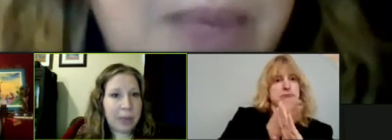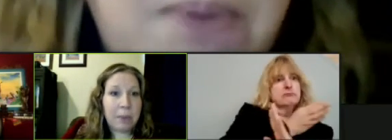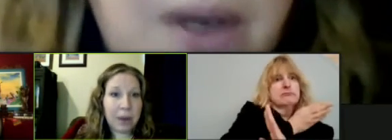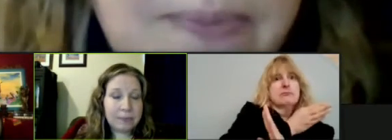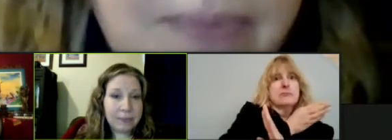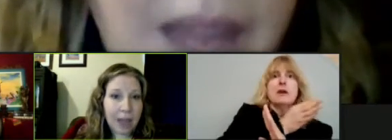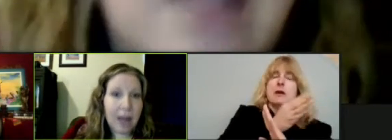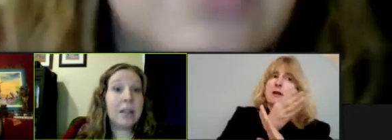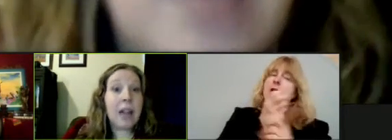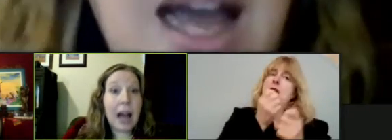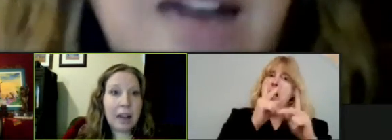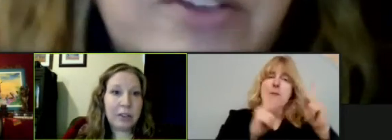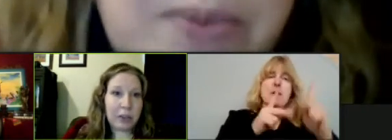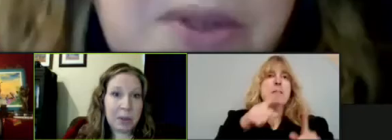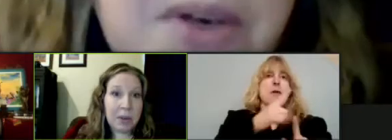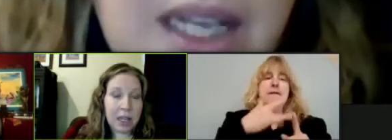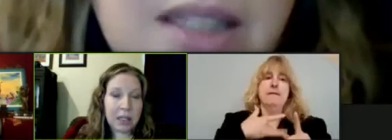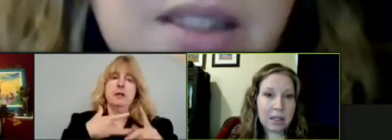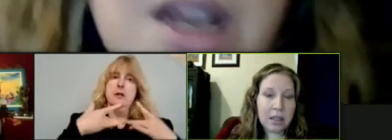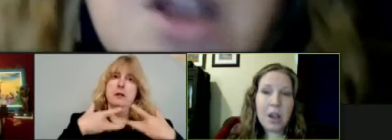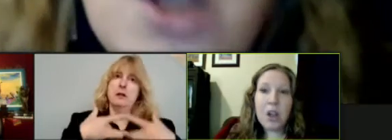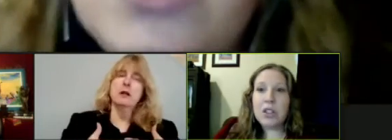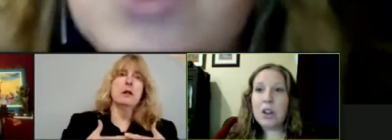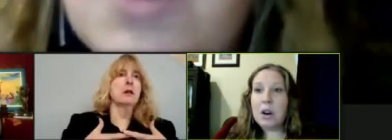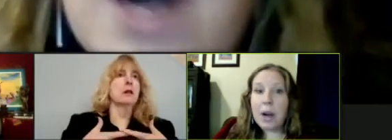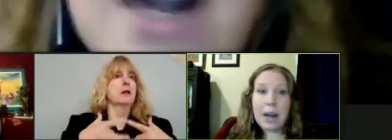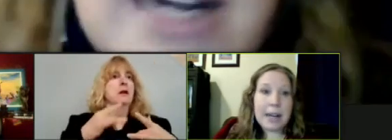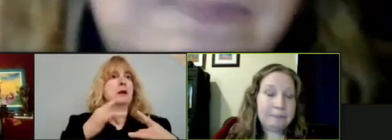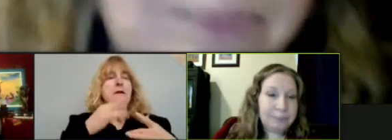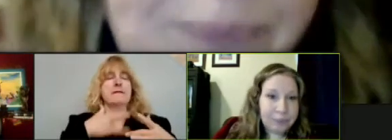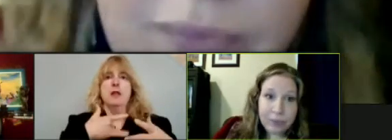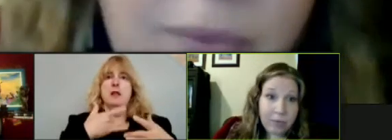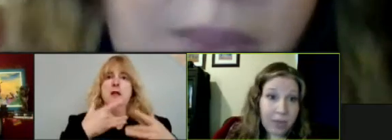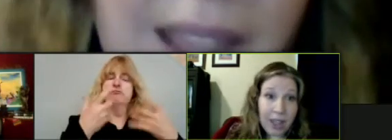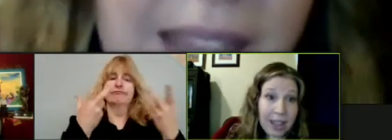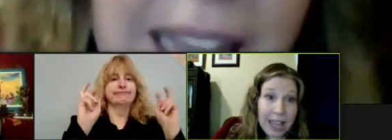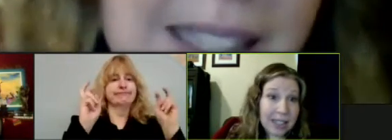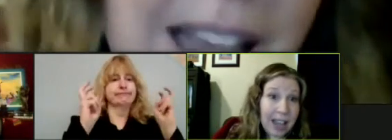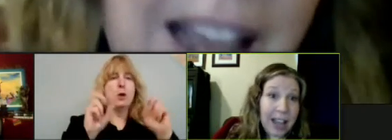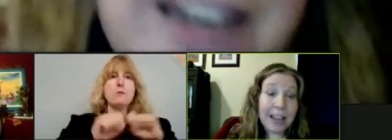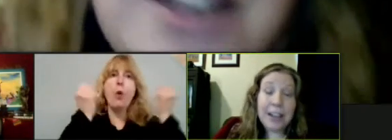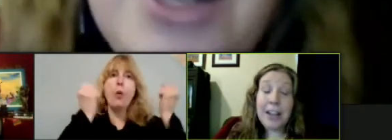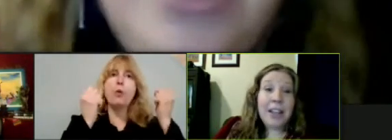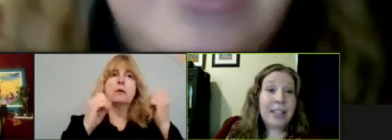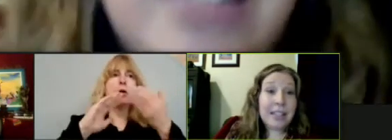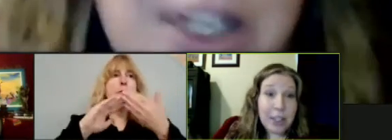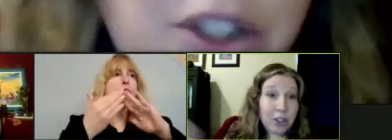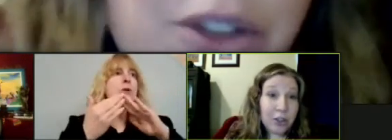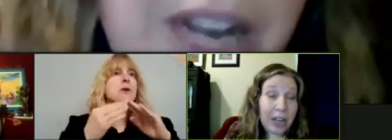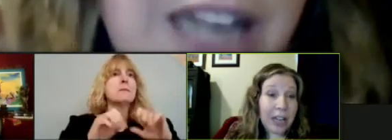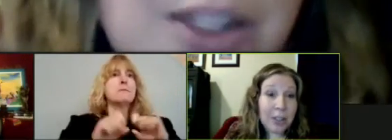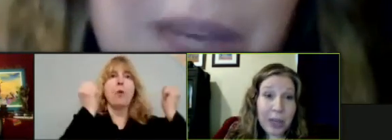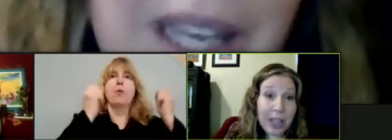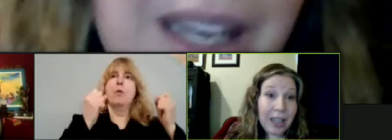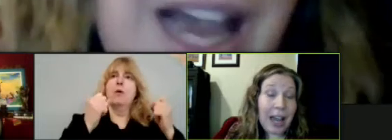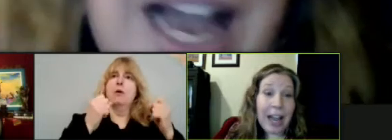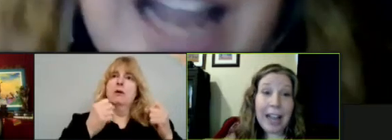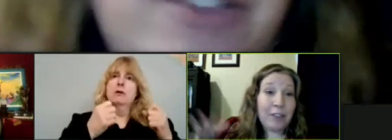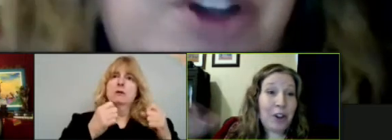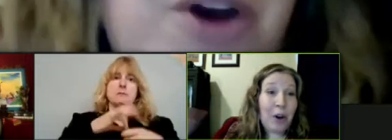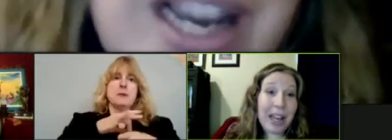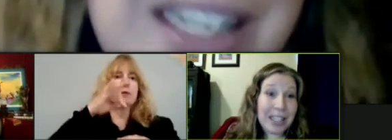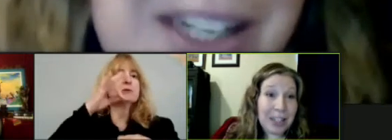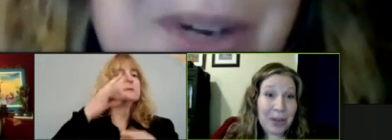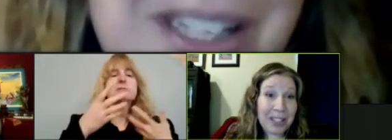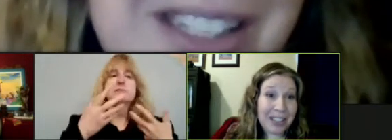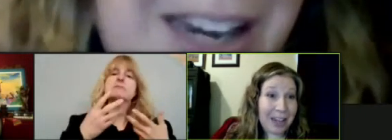of people and a lot of communities. So that said, stay tuned next week. I have